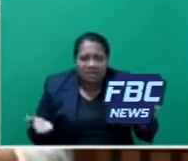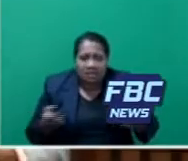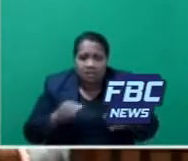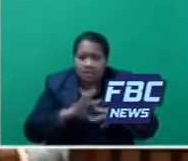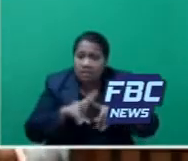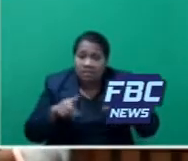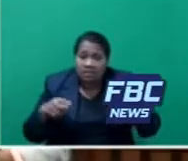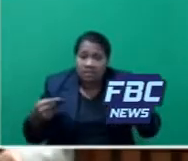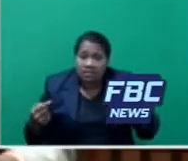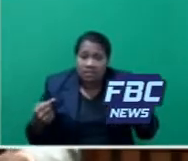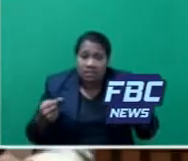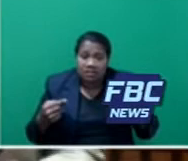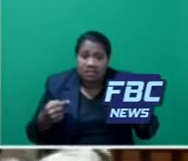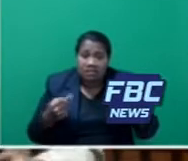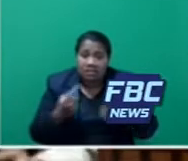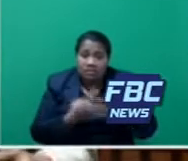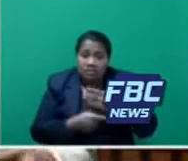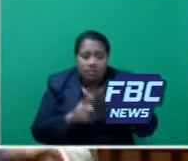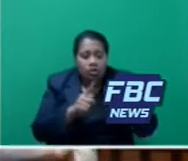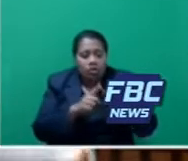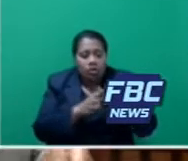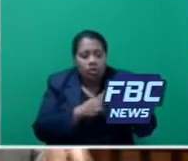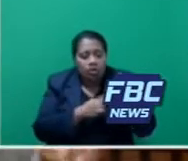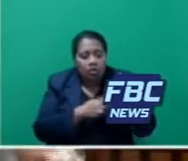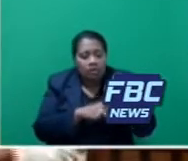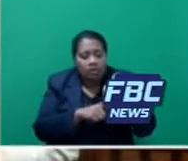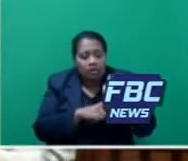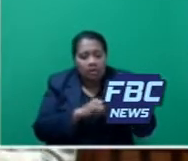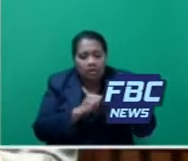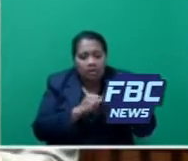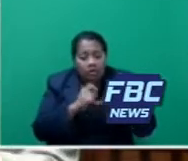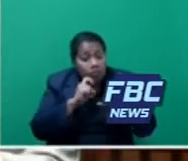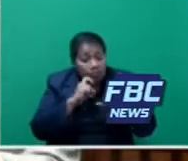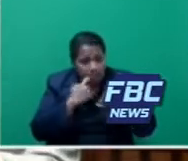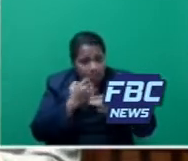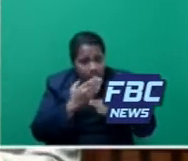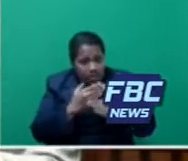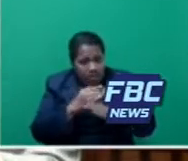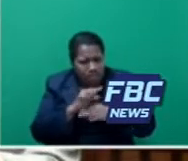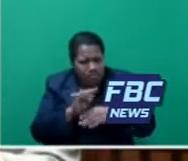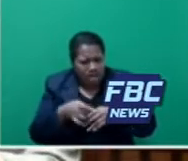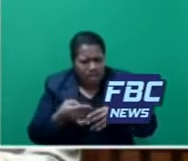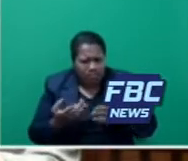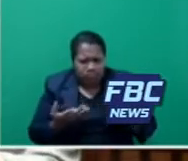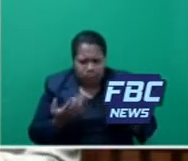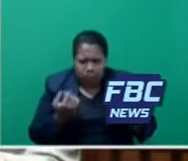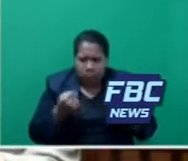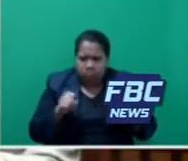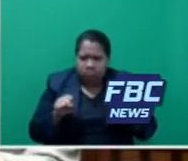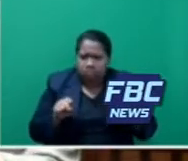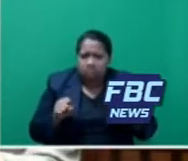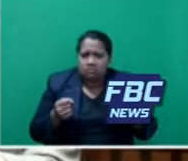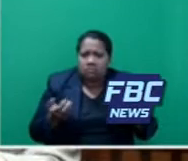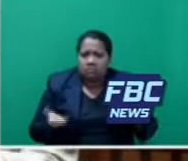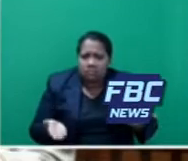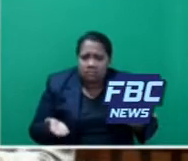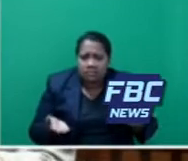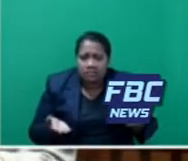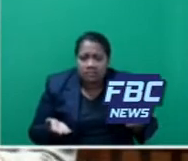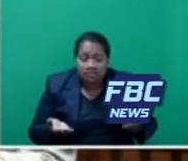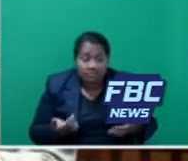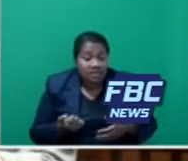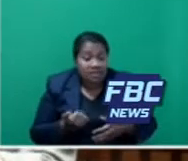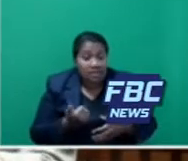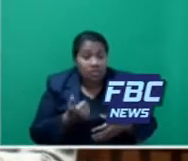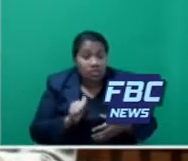equal, OMRS will work. But no, they have used it by government